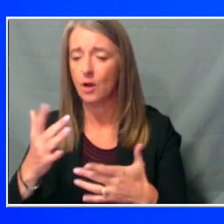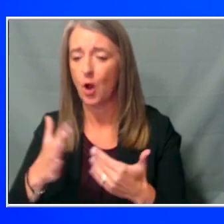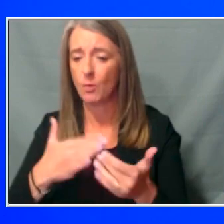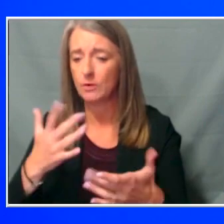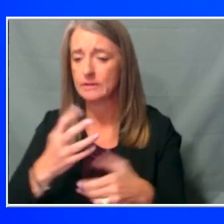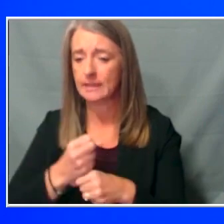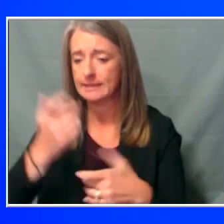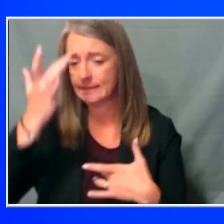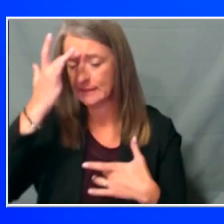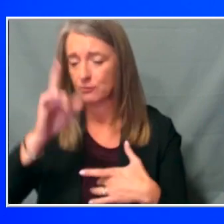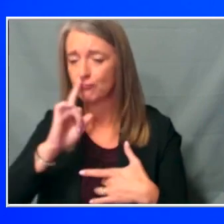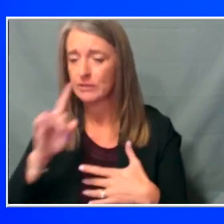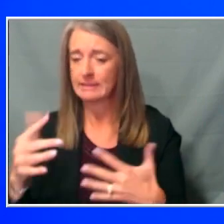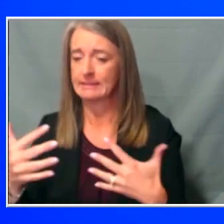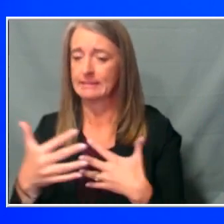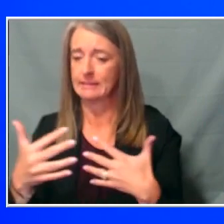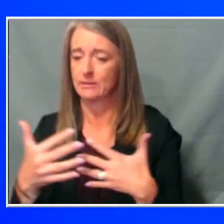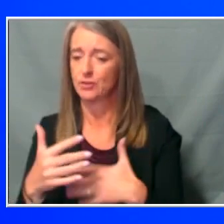And